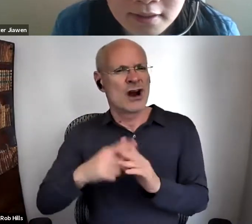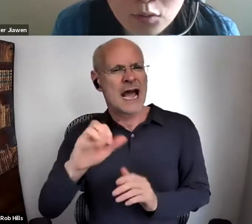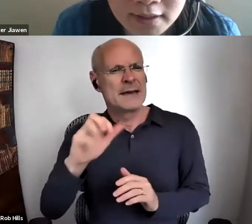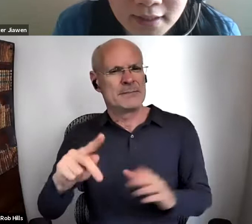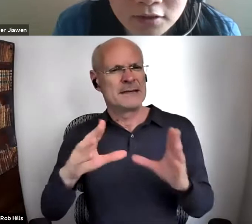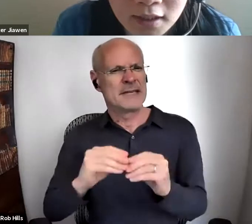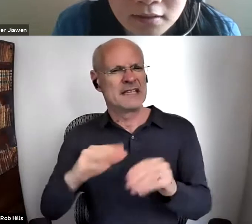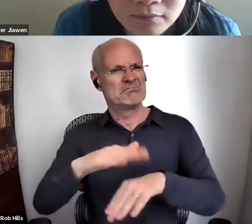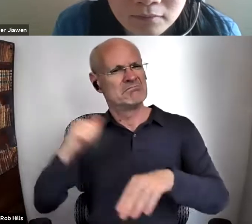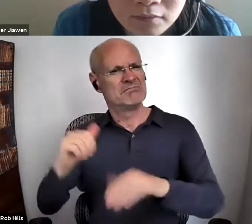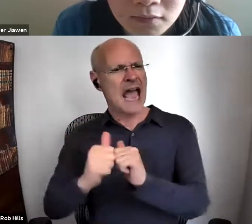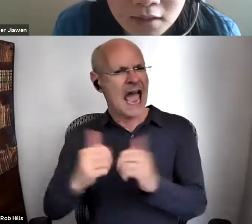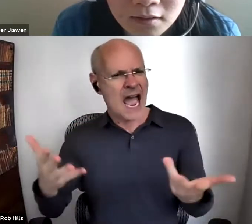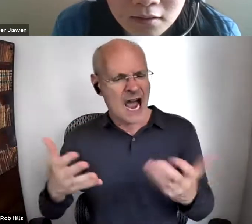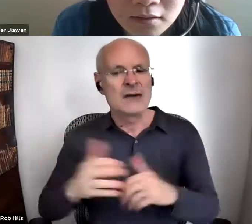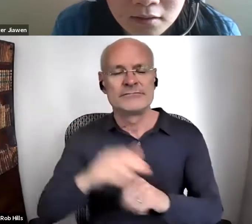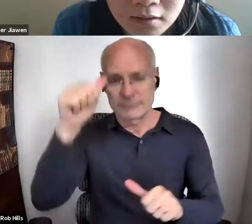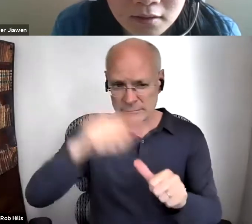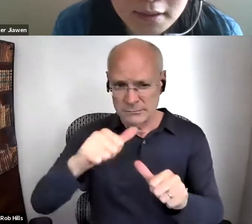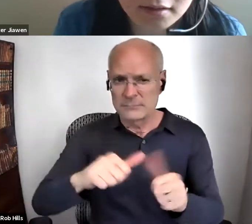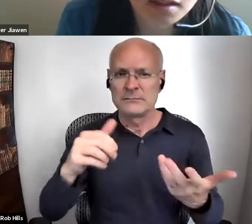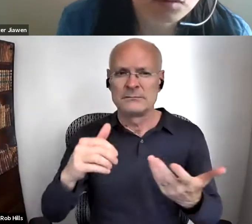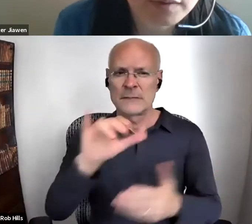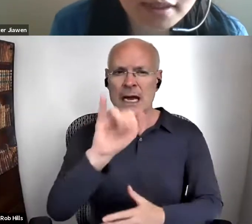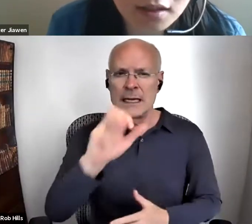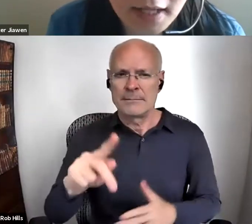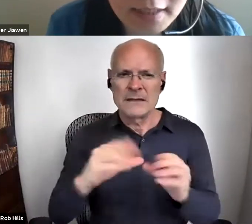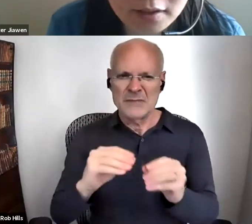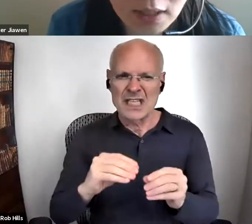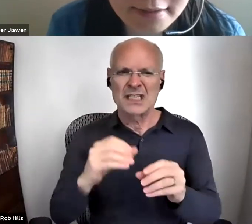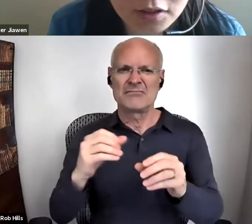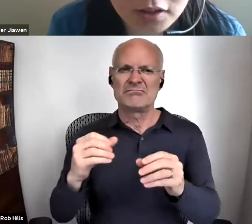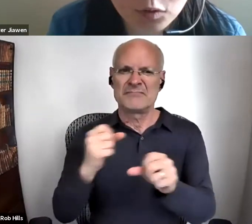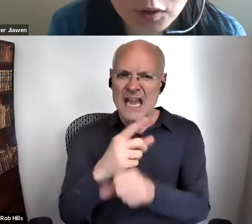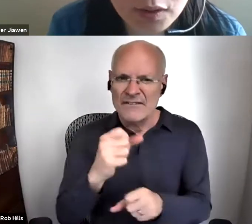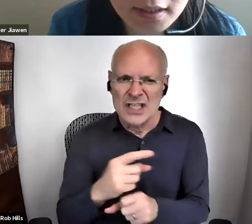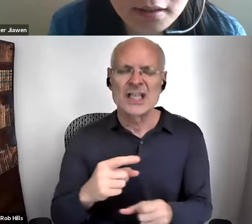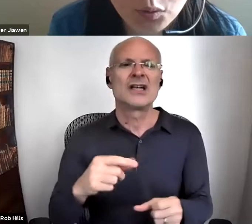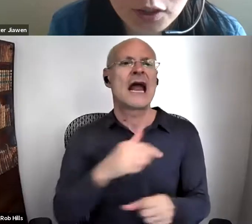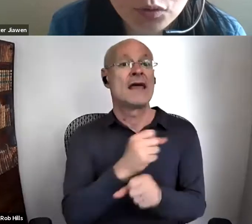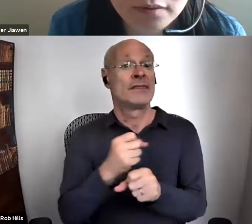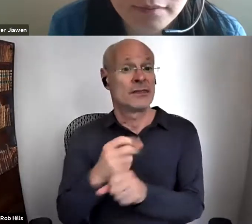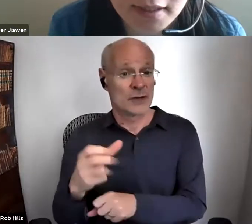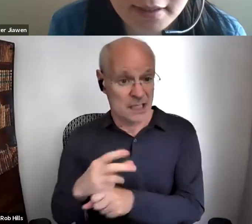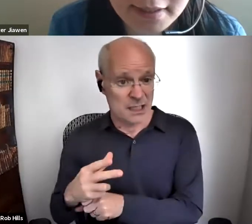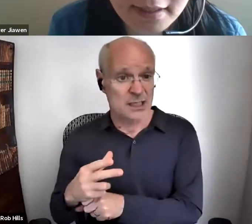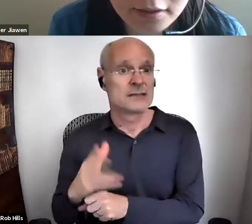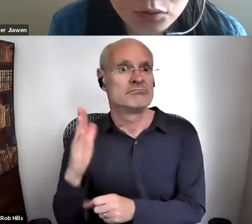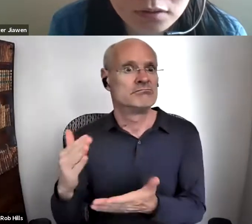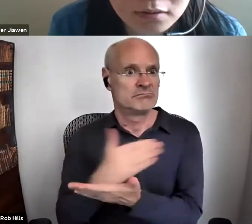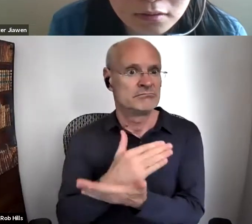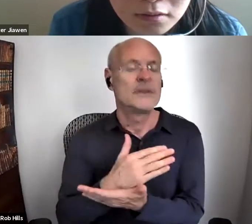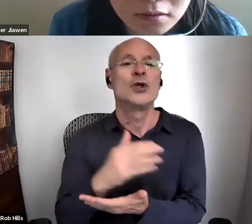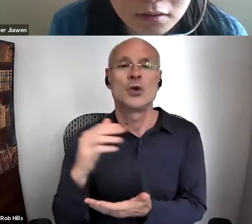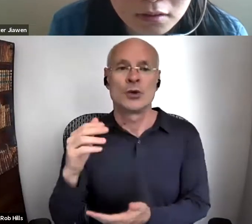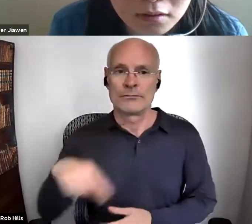IEP is reviewed annually and also every 3 years. This is not something you would have to ask for. This is actually